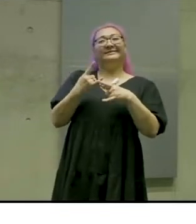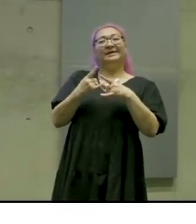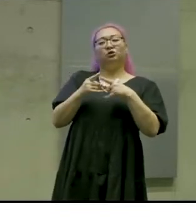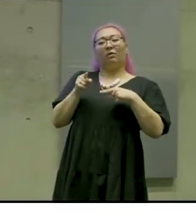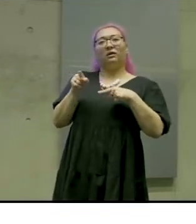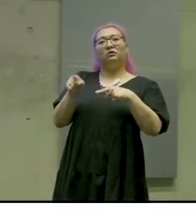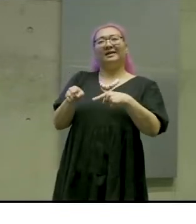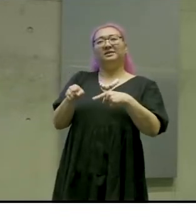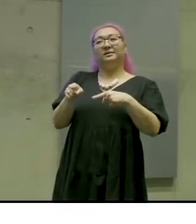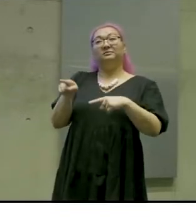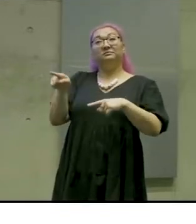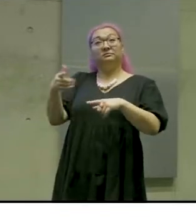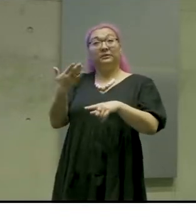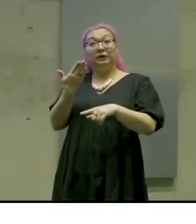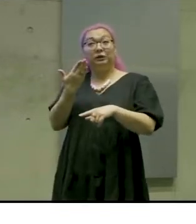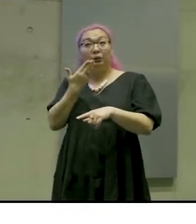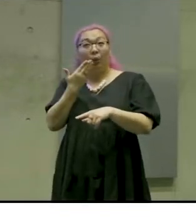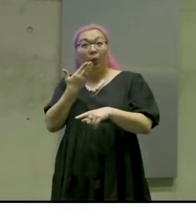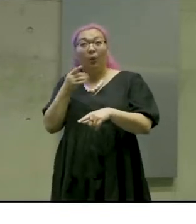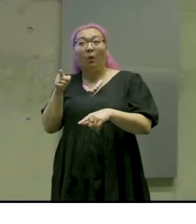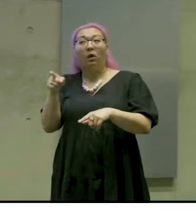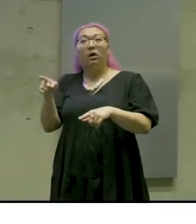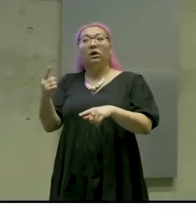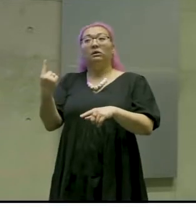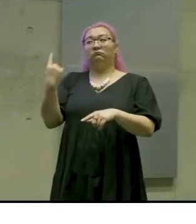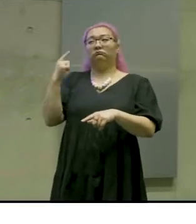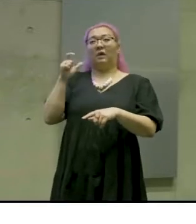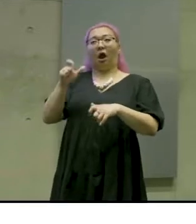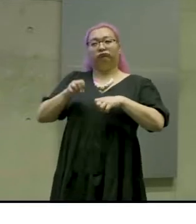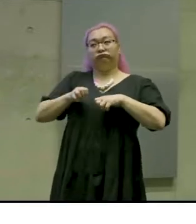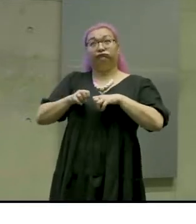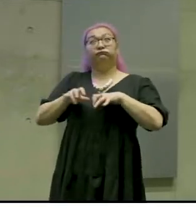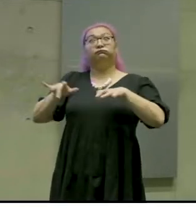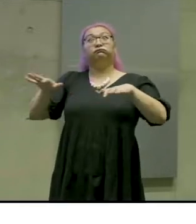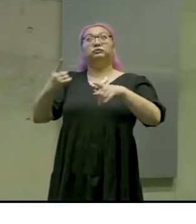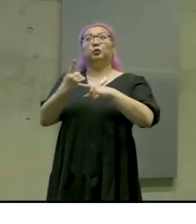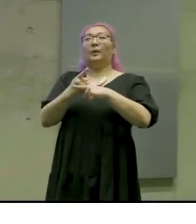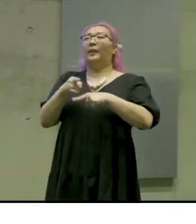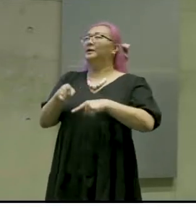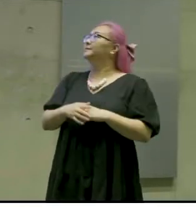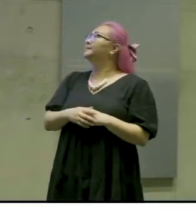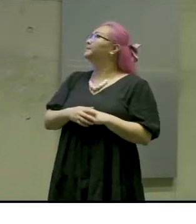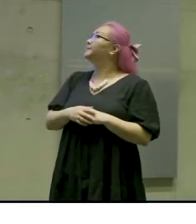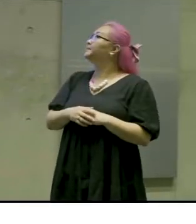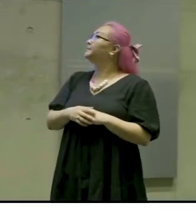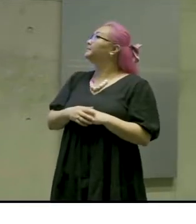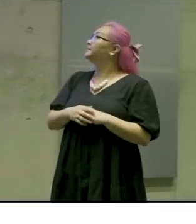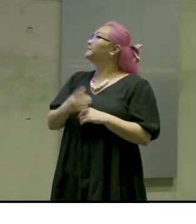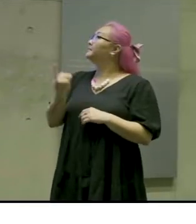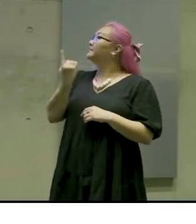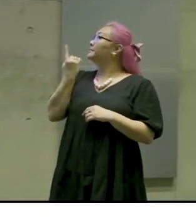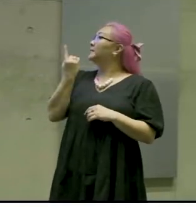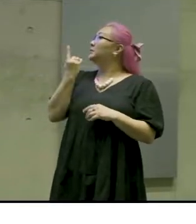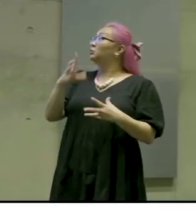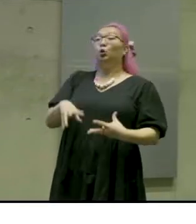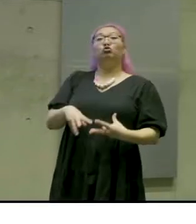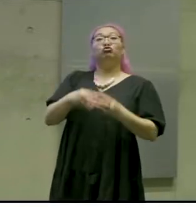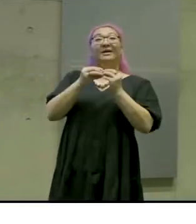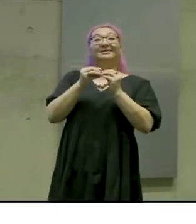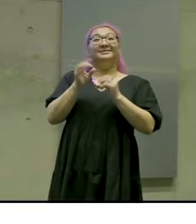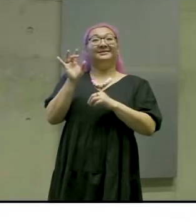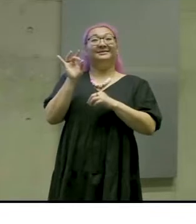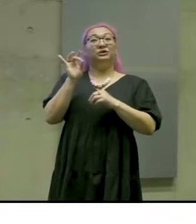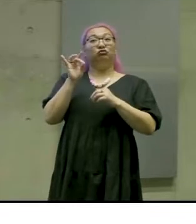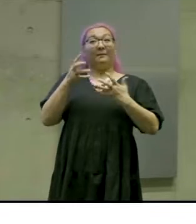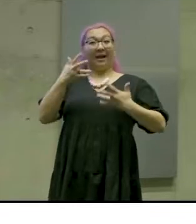in Egypt. At 22 years old, Nadine Ashraf created an Instagram page called Assault Police, and they started